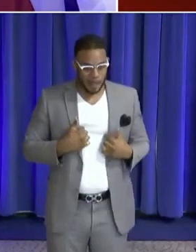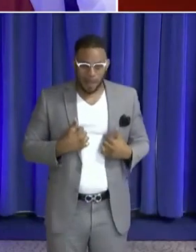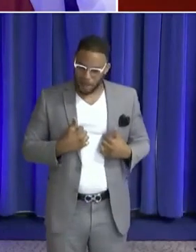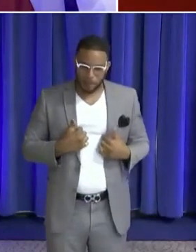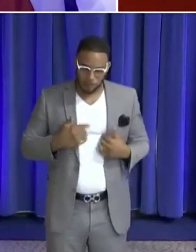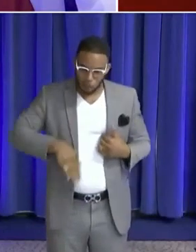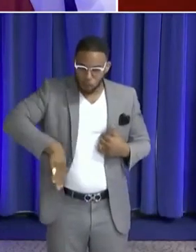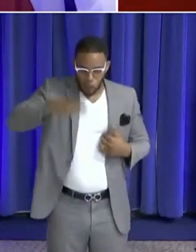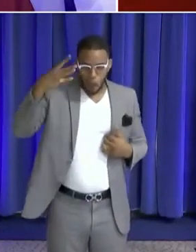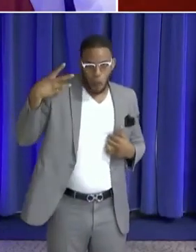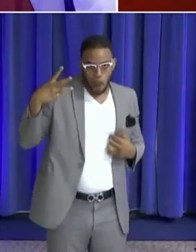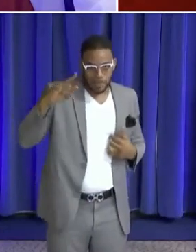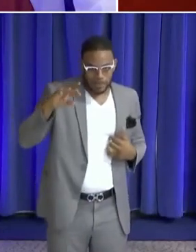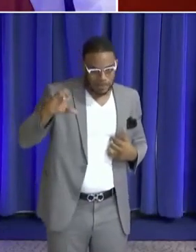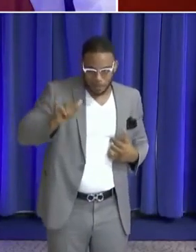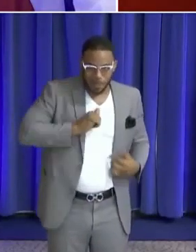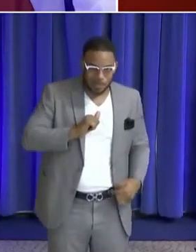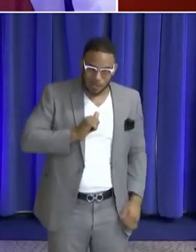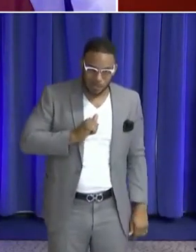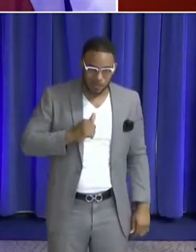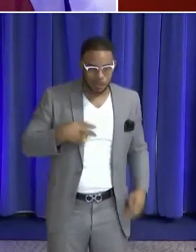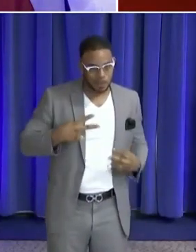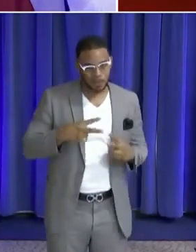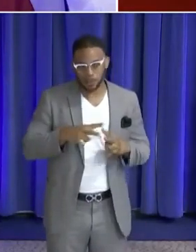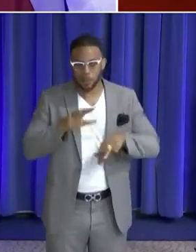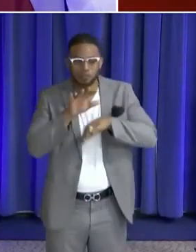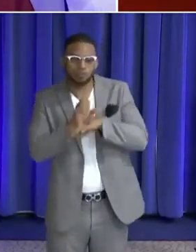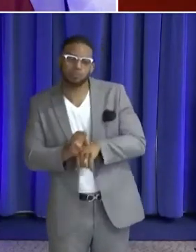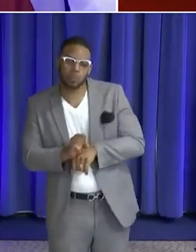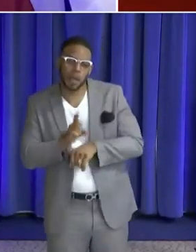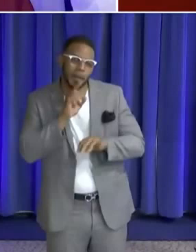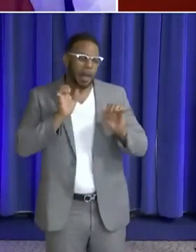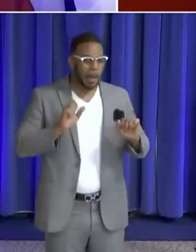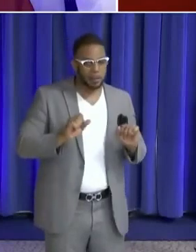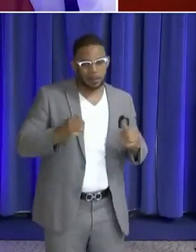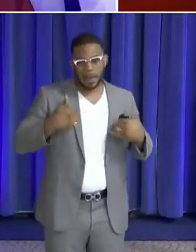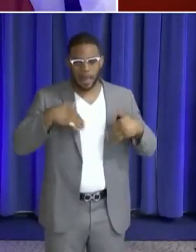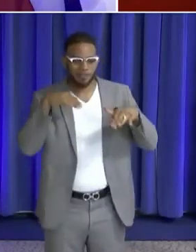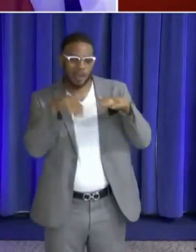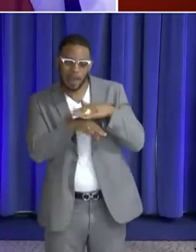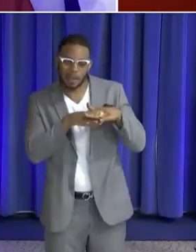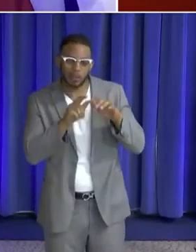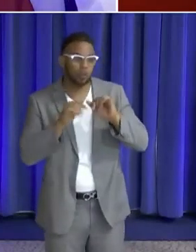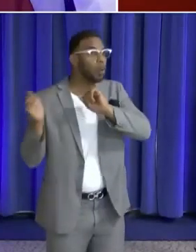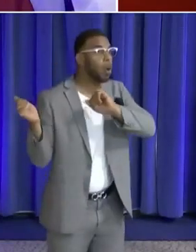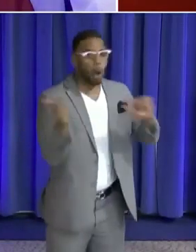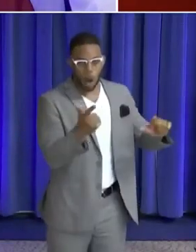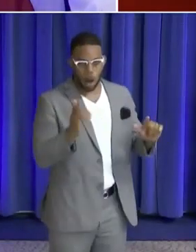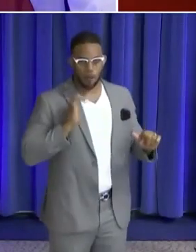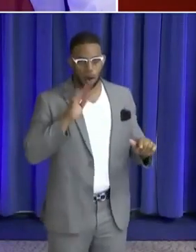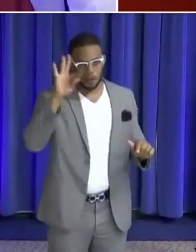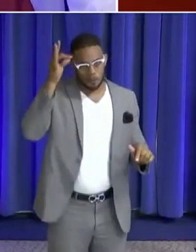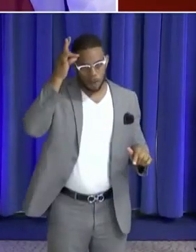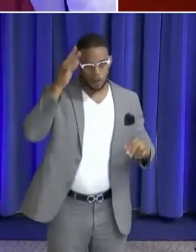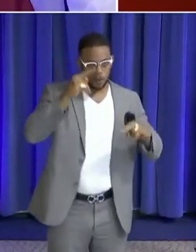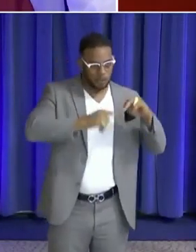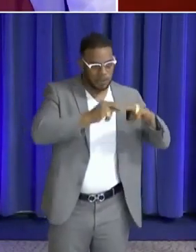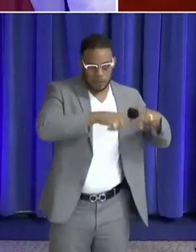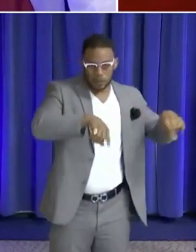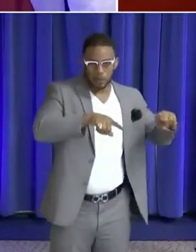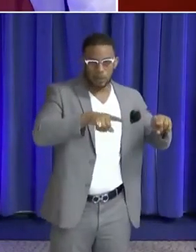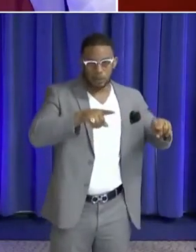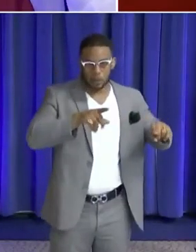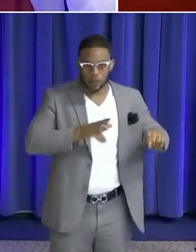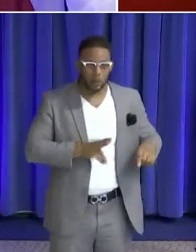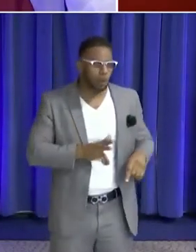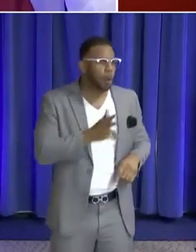grew up in Washington, D.C., and has been very accustomed to being able to have access to all of our federal facilities. Going